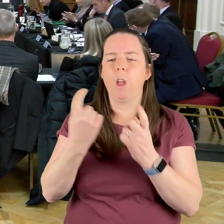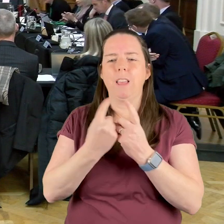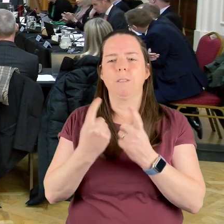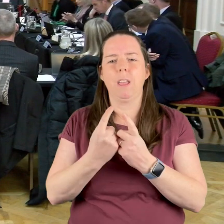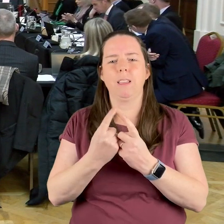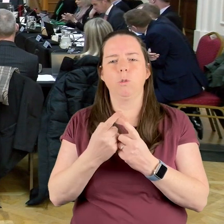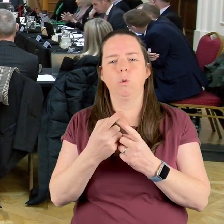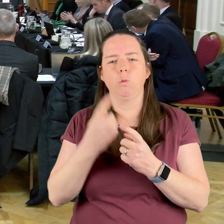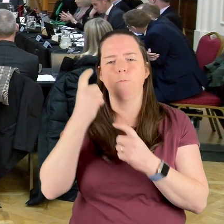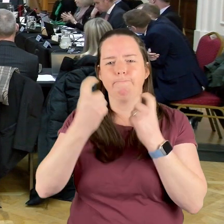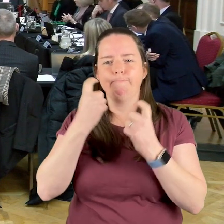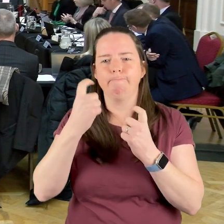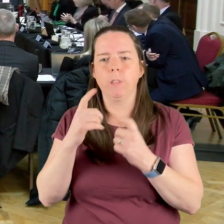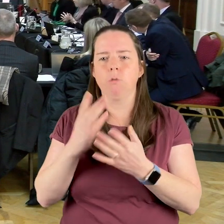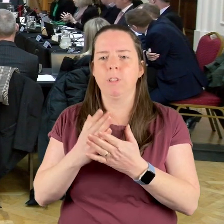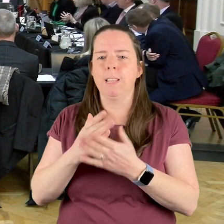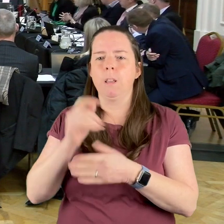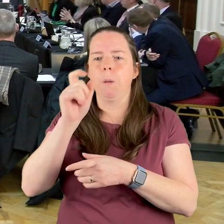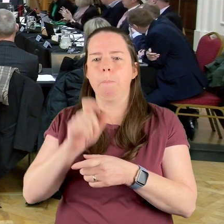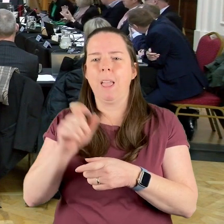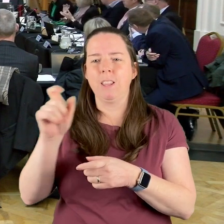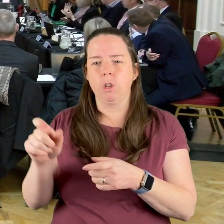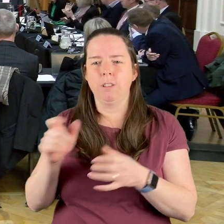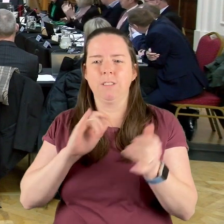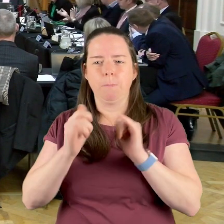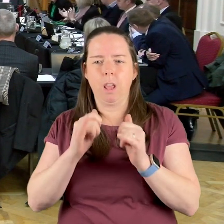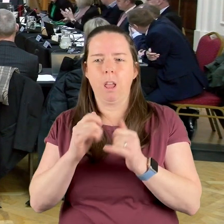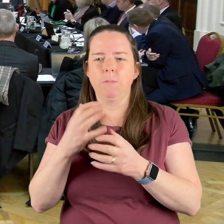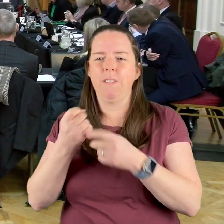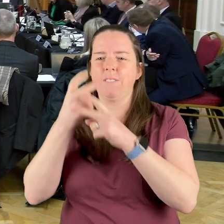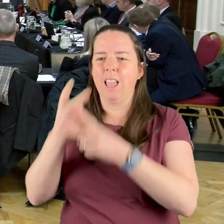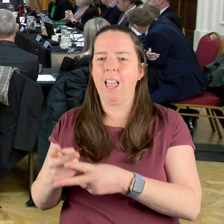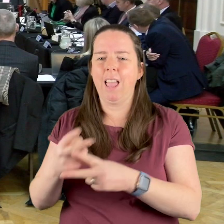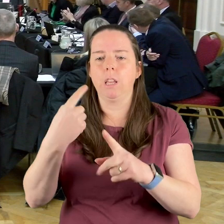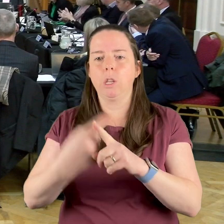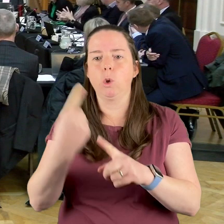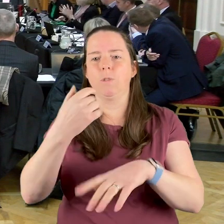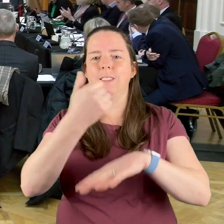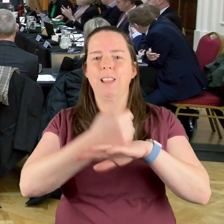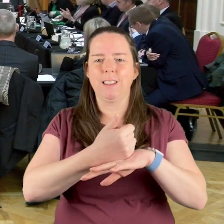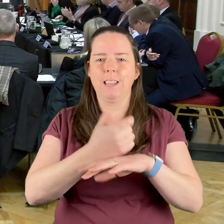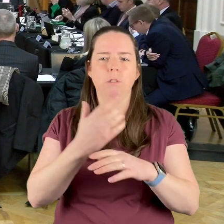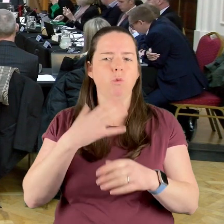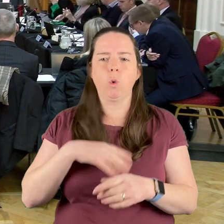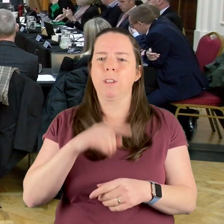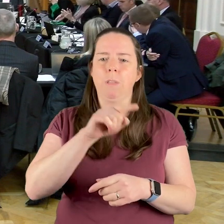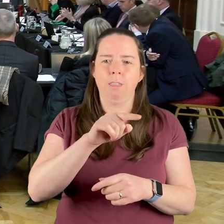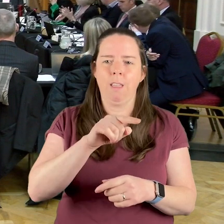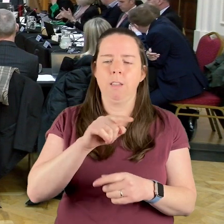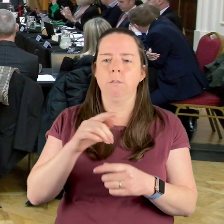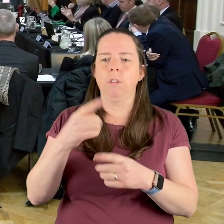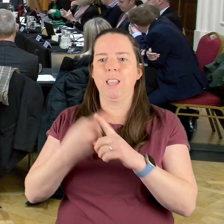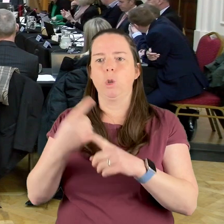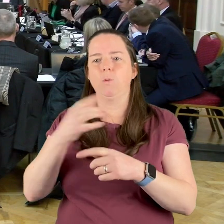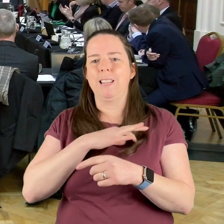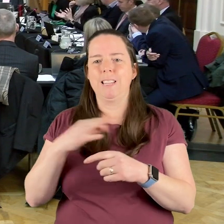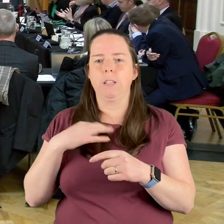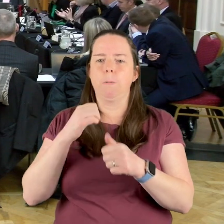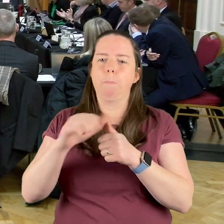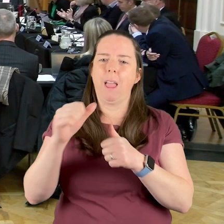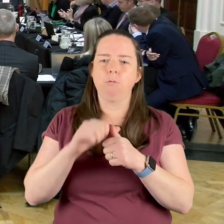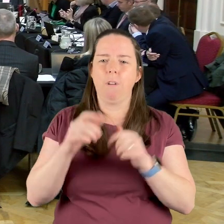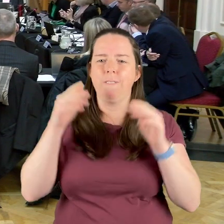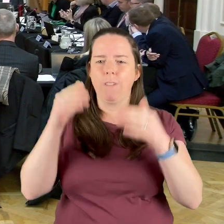what you said, you know, and I absolutely agree with you, of course. Just one other aspect to it, really, is that sometimes patients have care in an